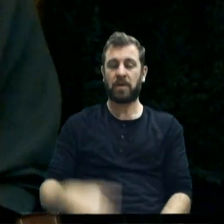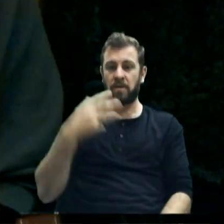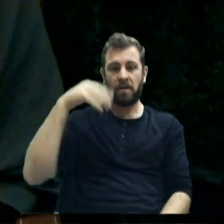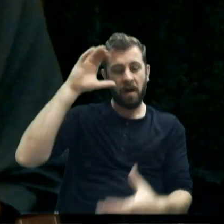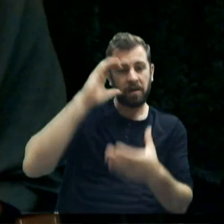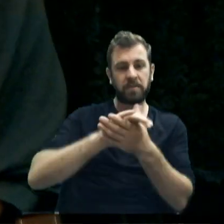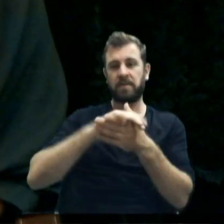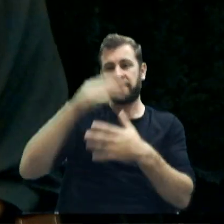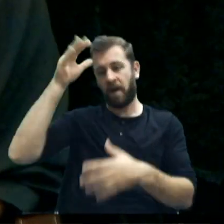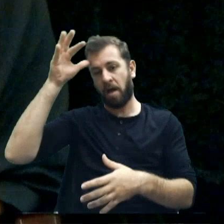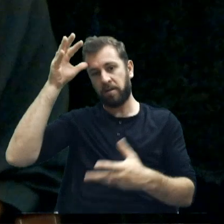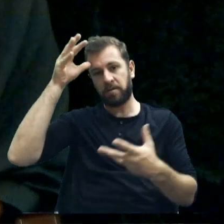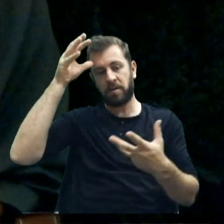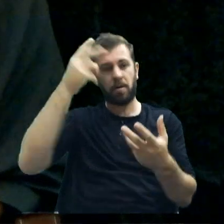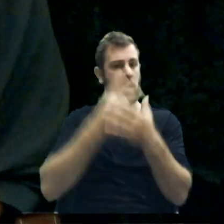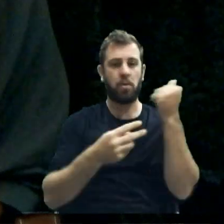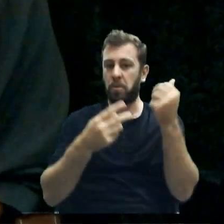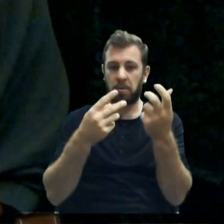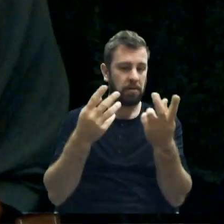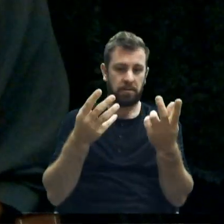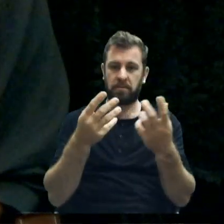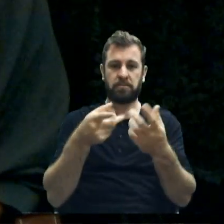both.